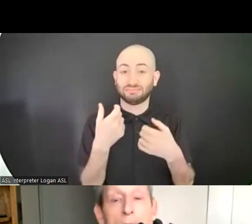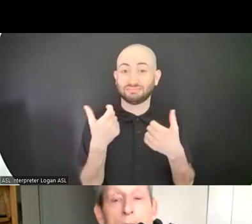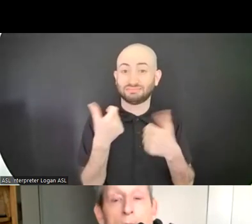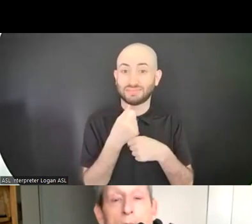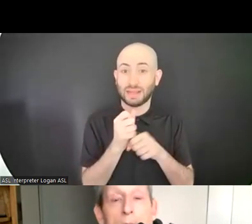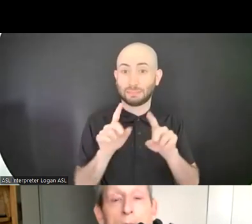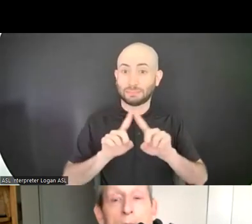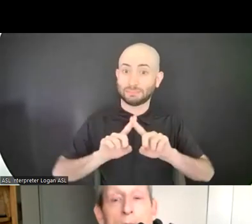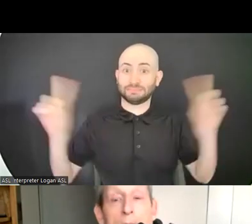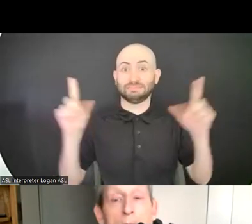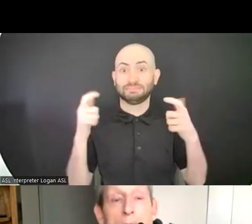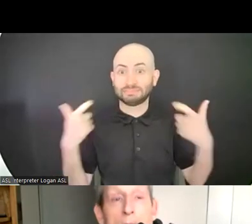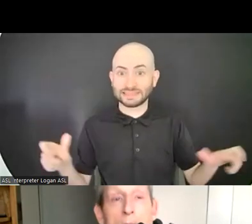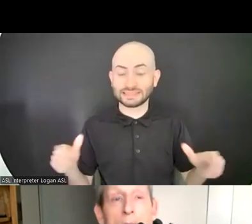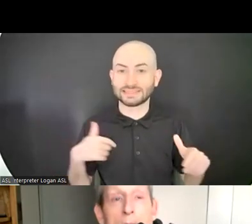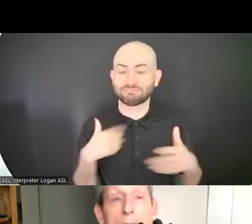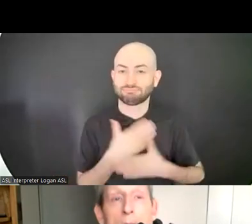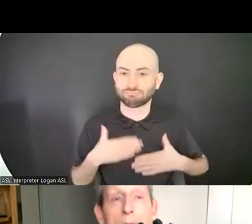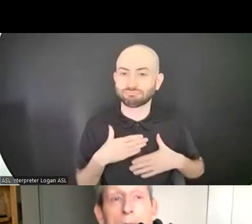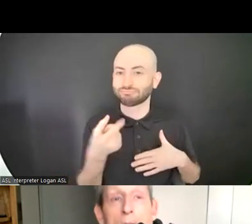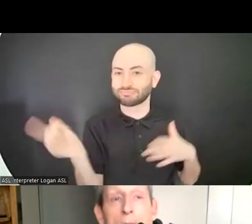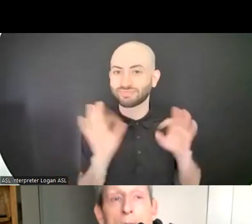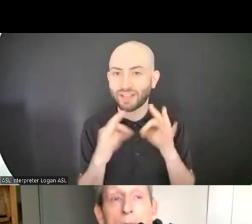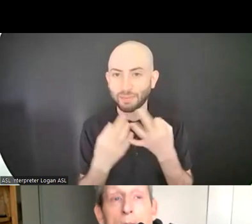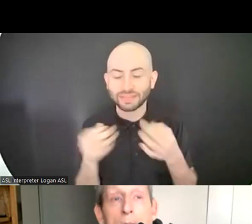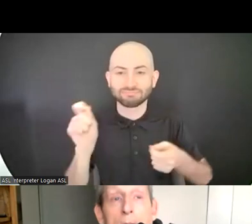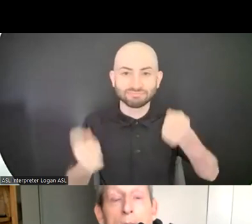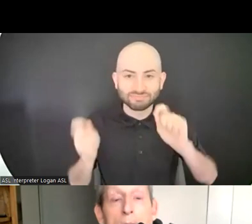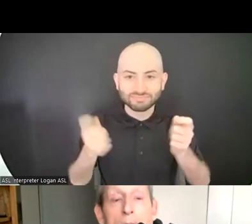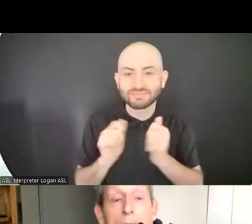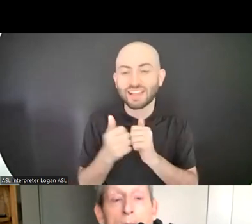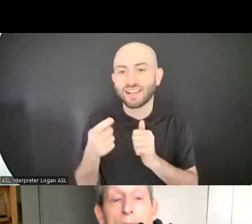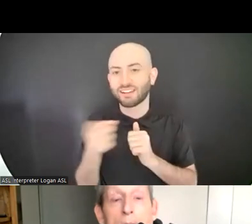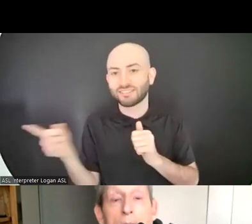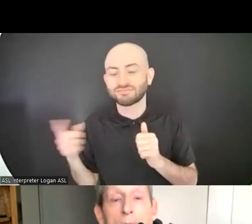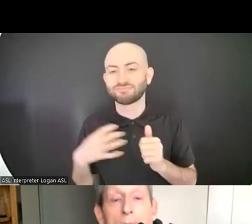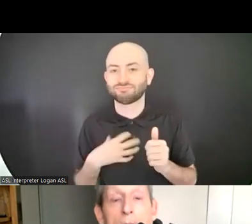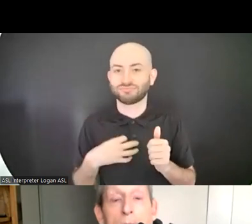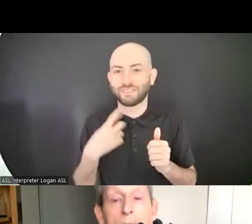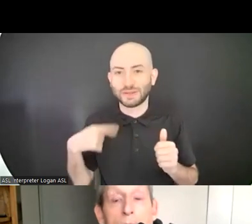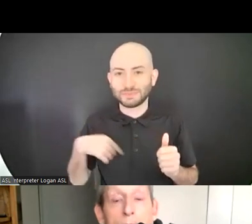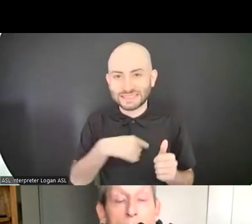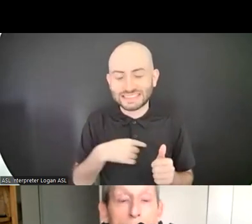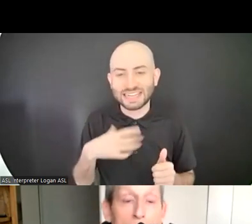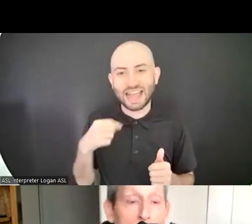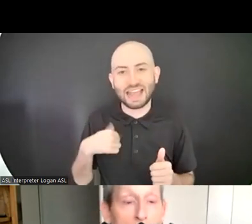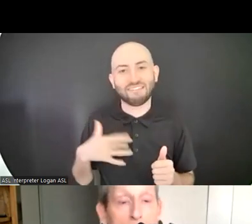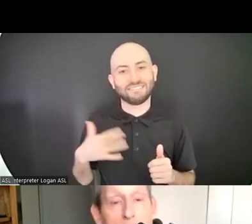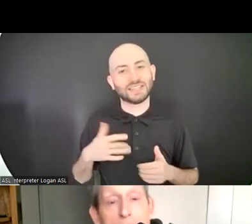them just making those small adjustments that um yeah help me feel well while i'm there